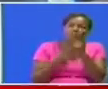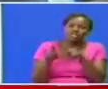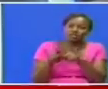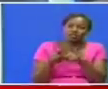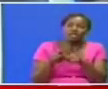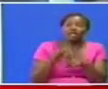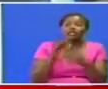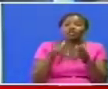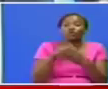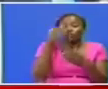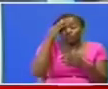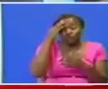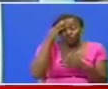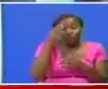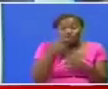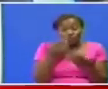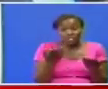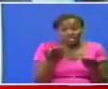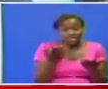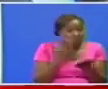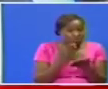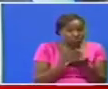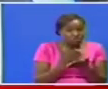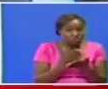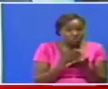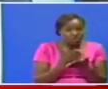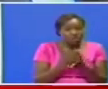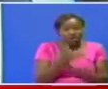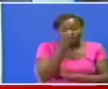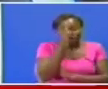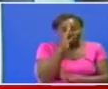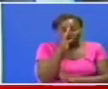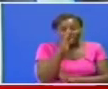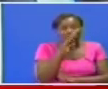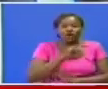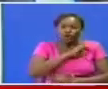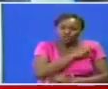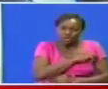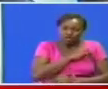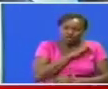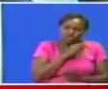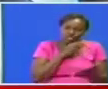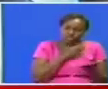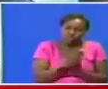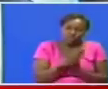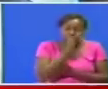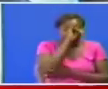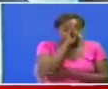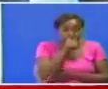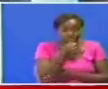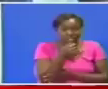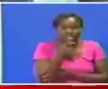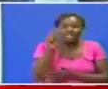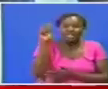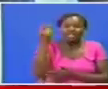know who they are, or don't we? Called, yes, on a mission to ensure that Jubilee will be